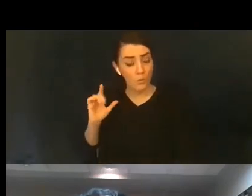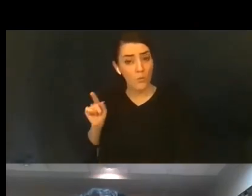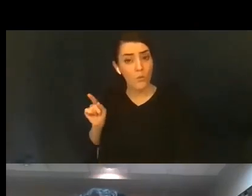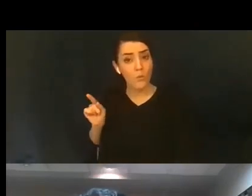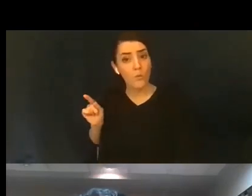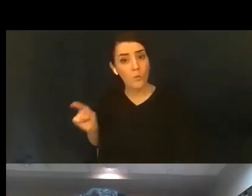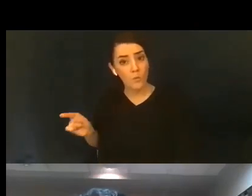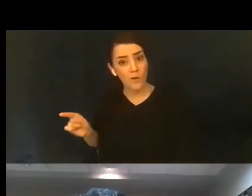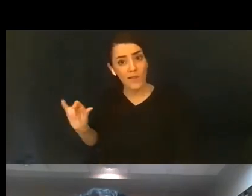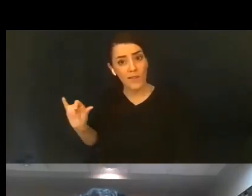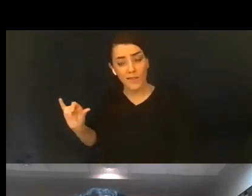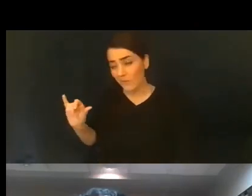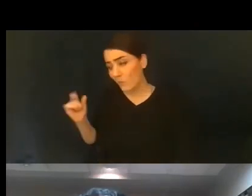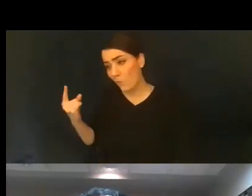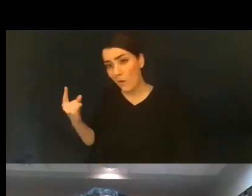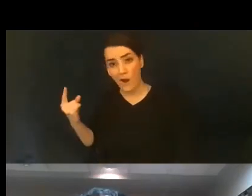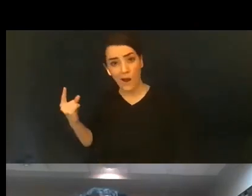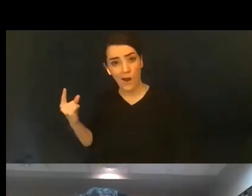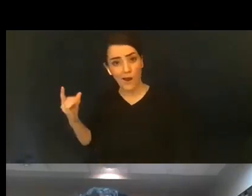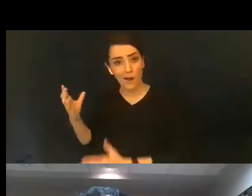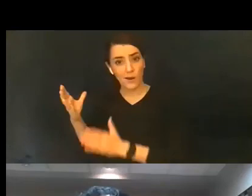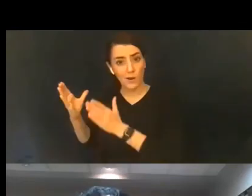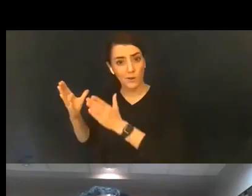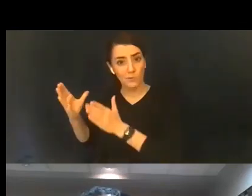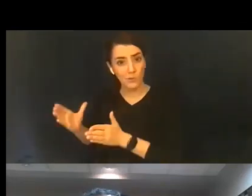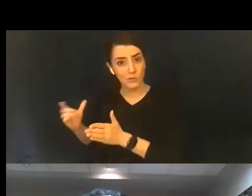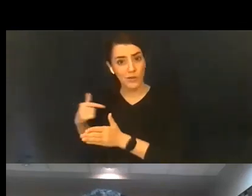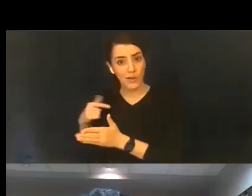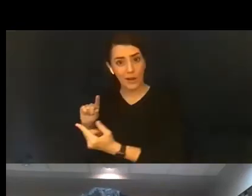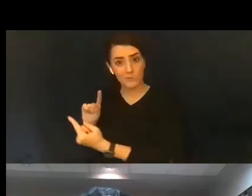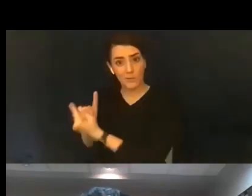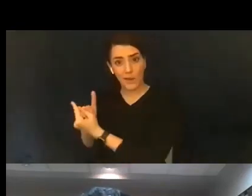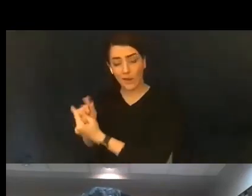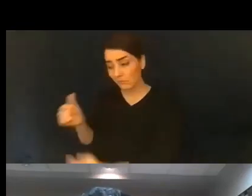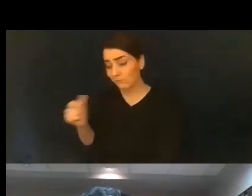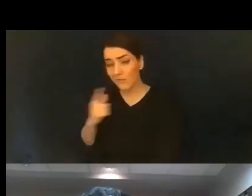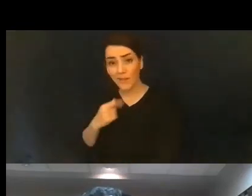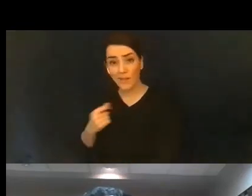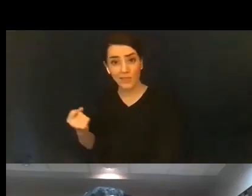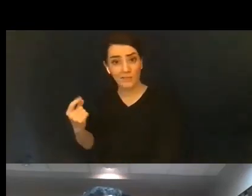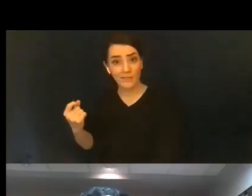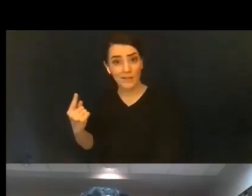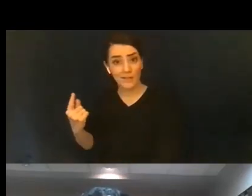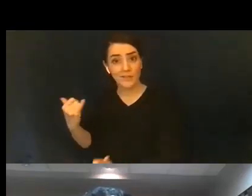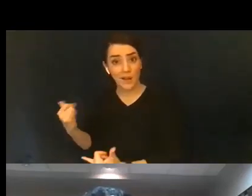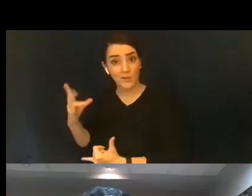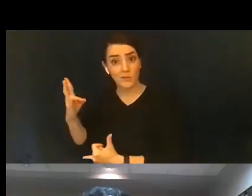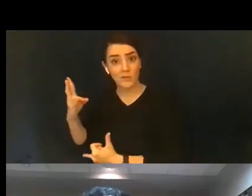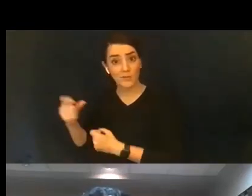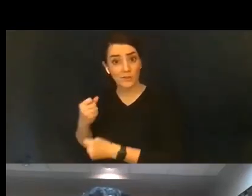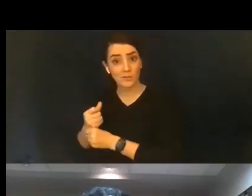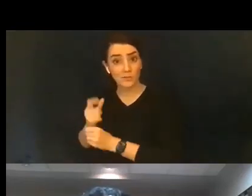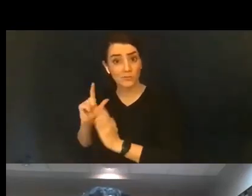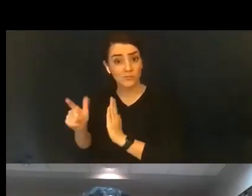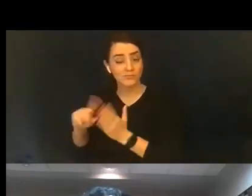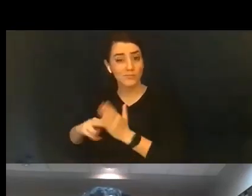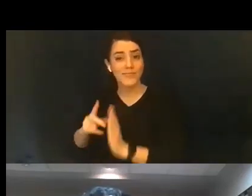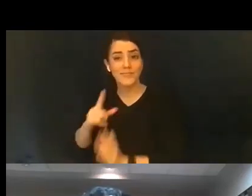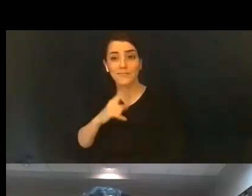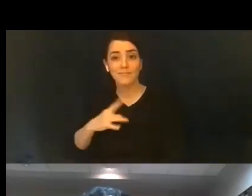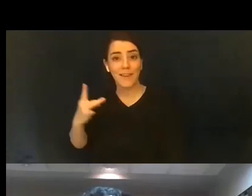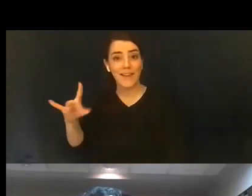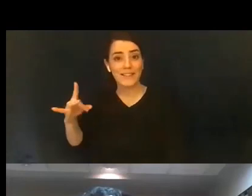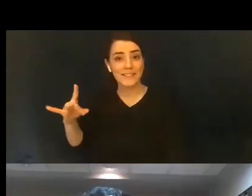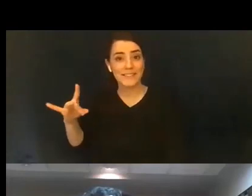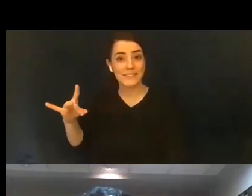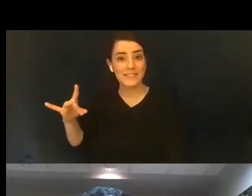Cambodia, so these 11-year-olds are now 18 years of age. And the baby boy